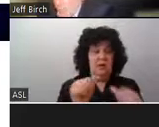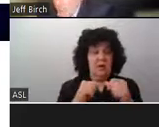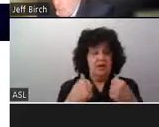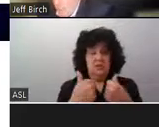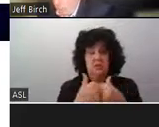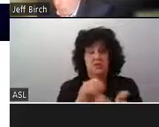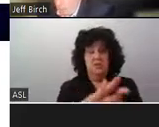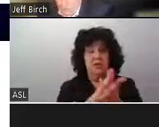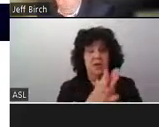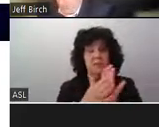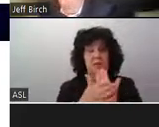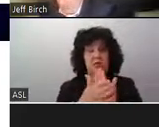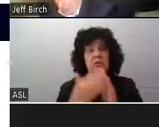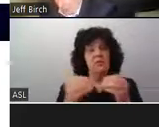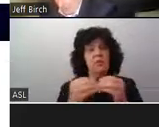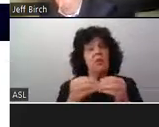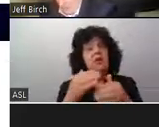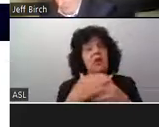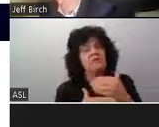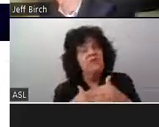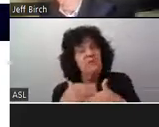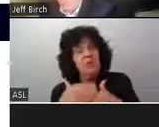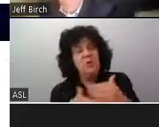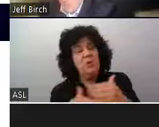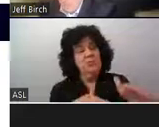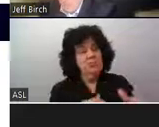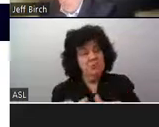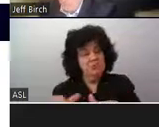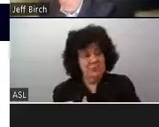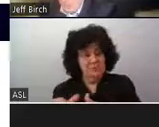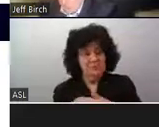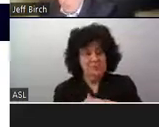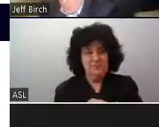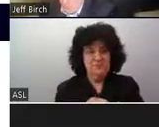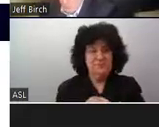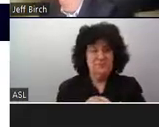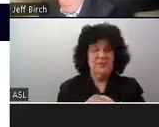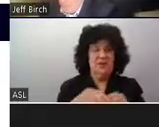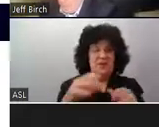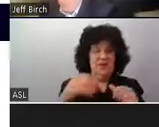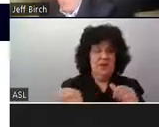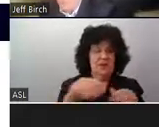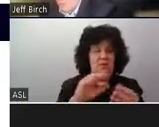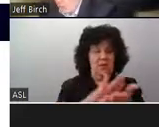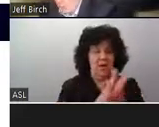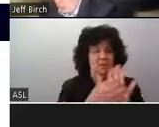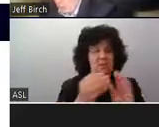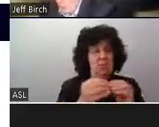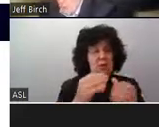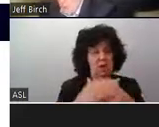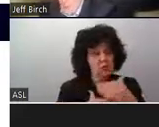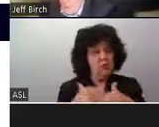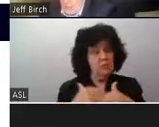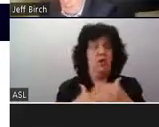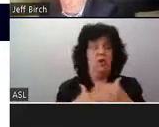more comfortable with it because, like with anything new, especially an IT system, they're becoming more comfortable with it, so they're starting to use it